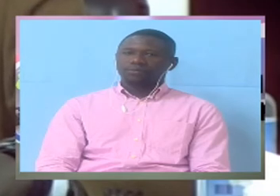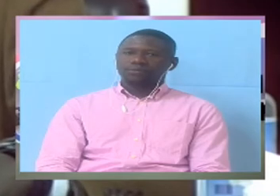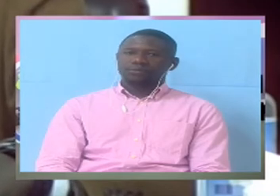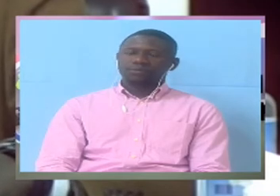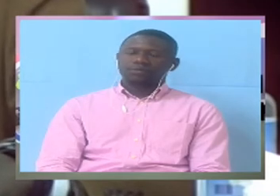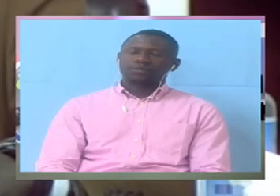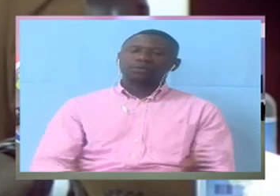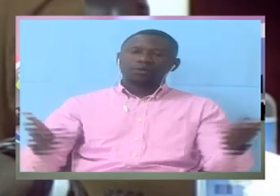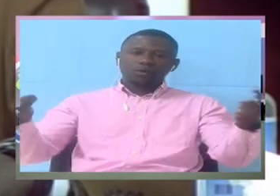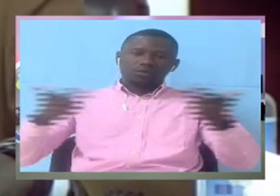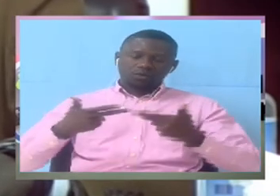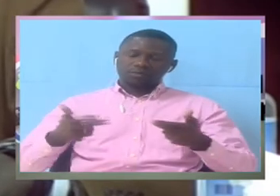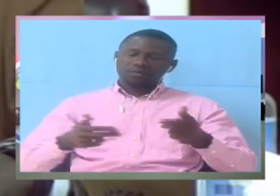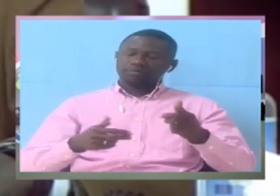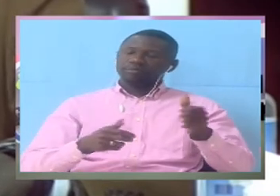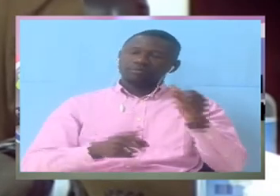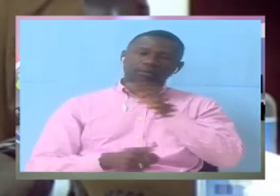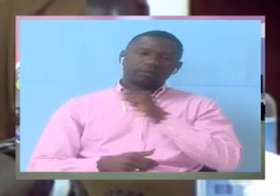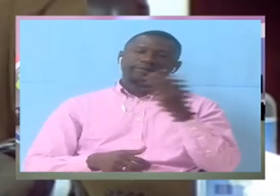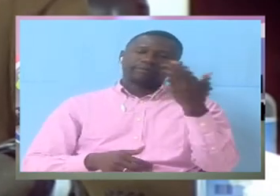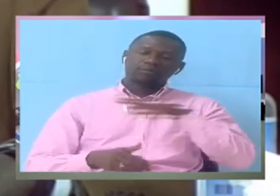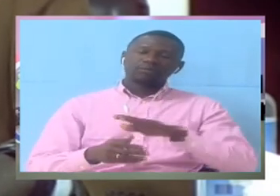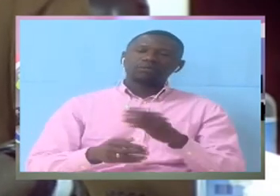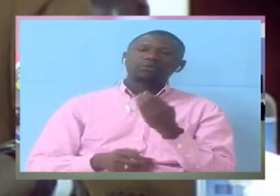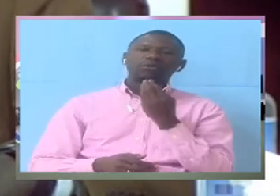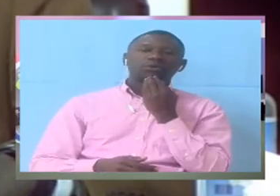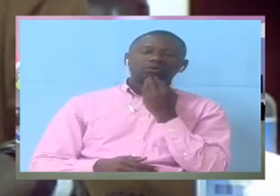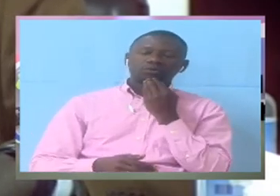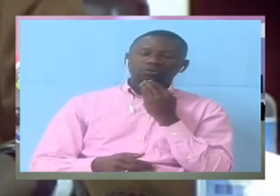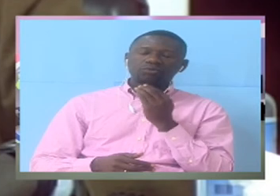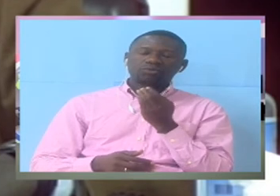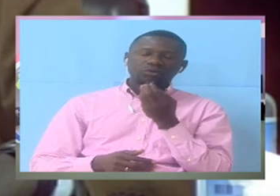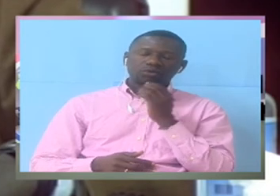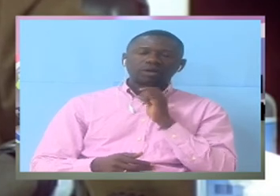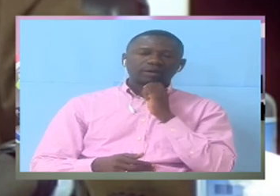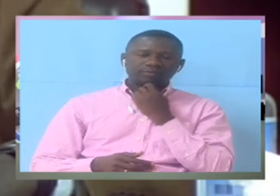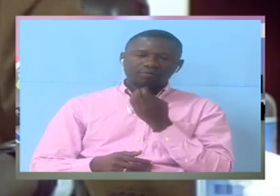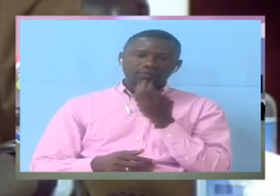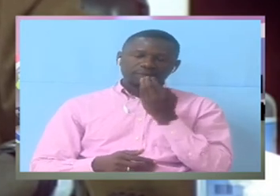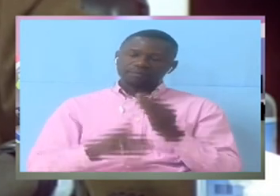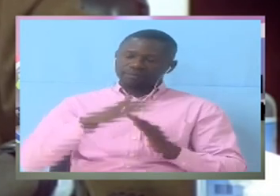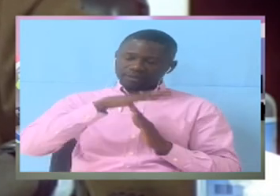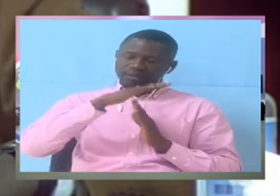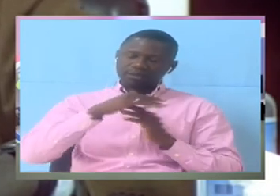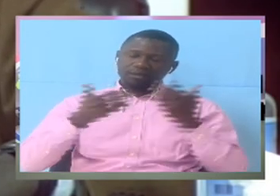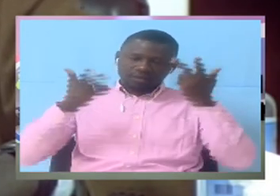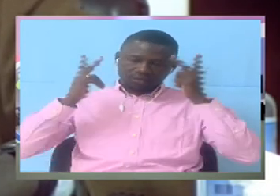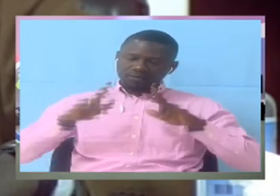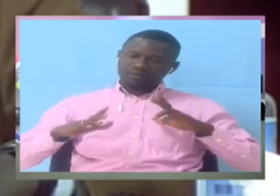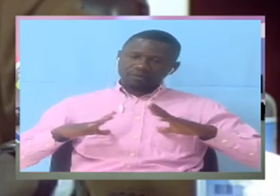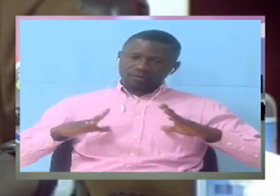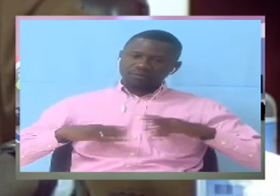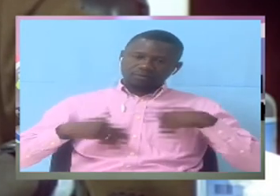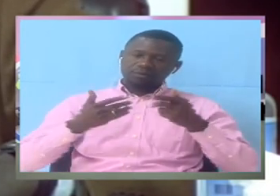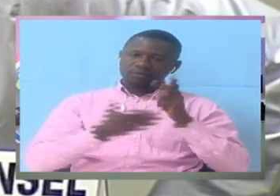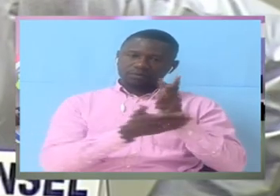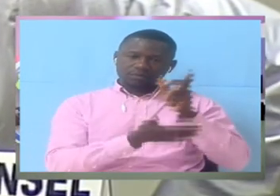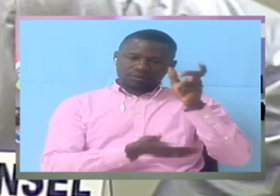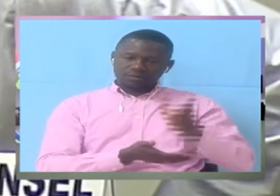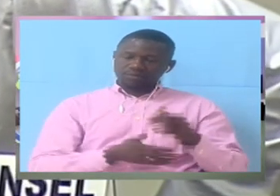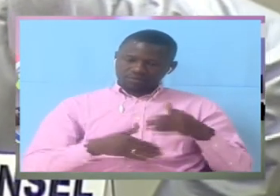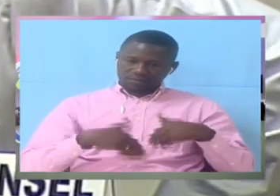Welcome back from the lunch break, everyone. Council, if you're ready to continue with the witness, please proceed. Good afternoon, Mr.